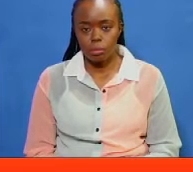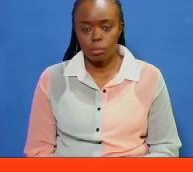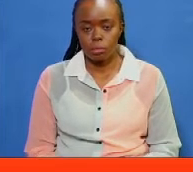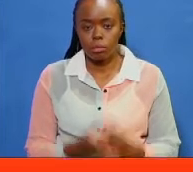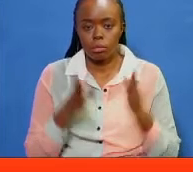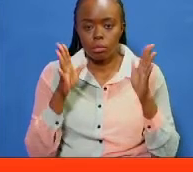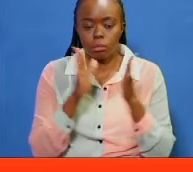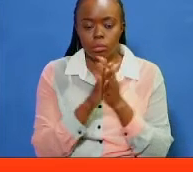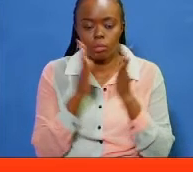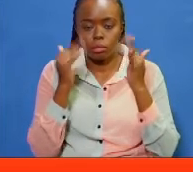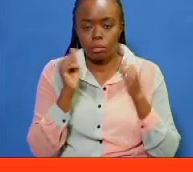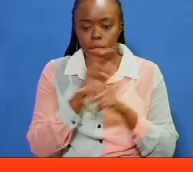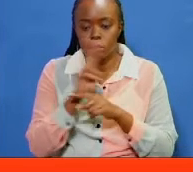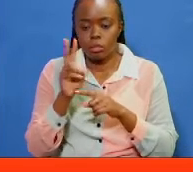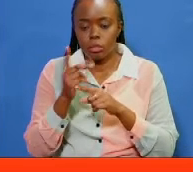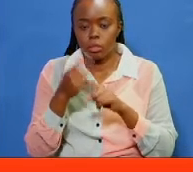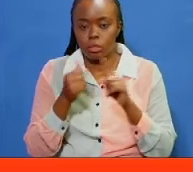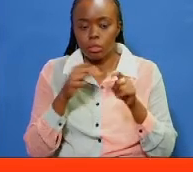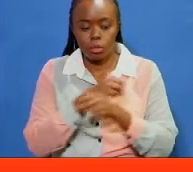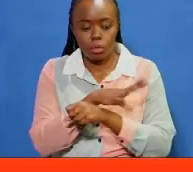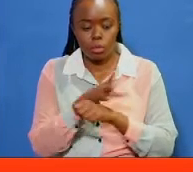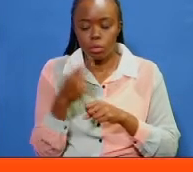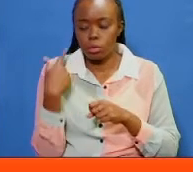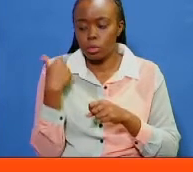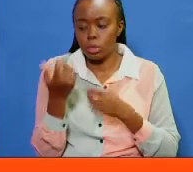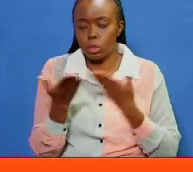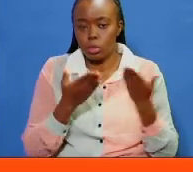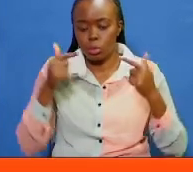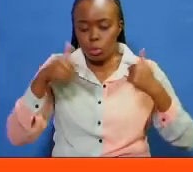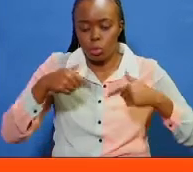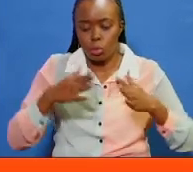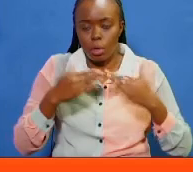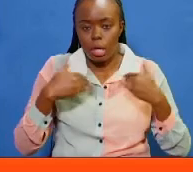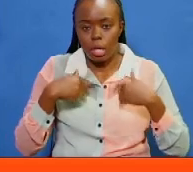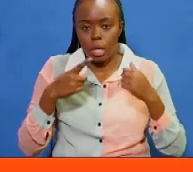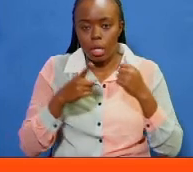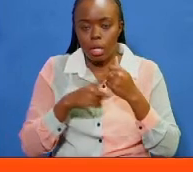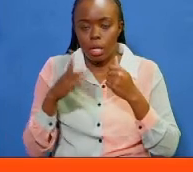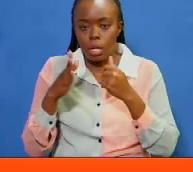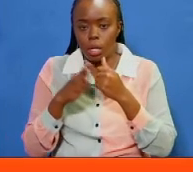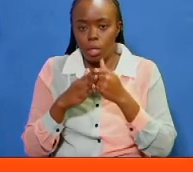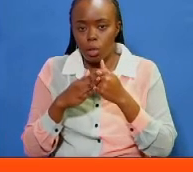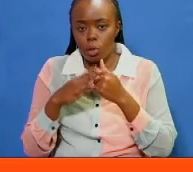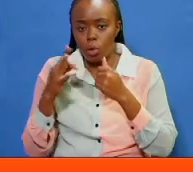And now, let's take a look at COVID-19 numbers, where today 1,488 people